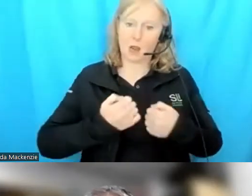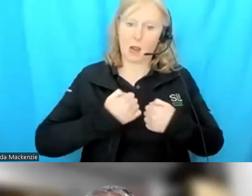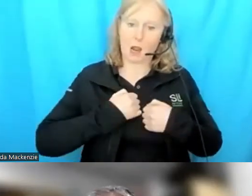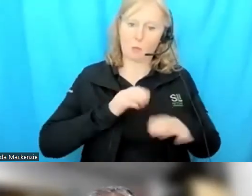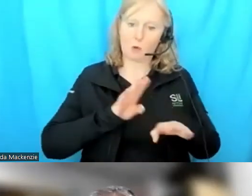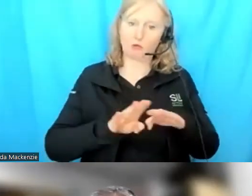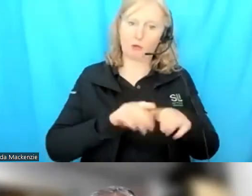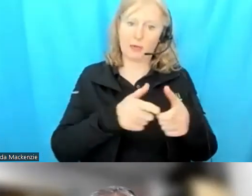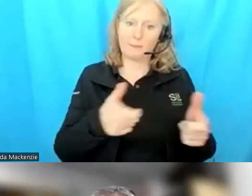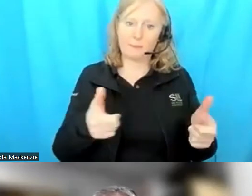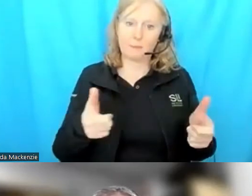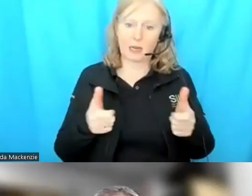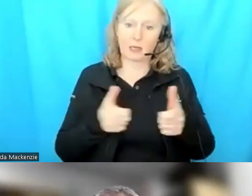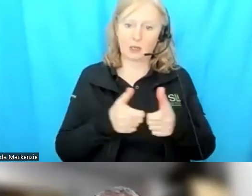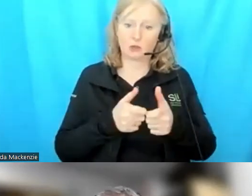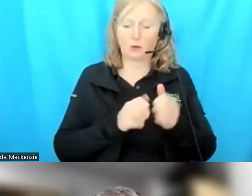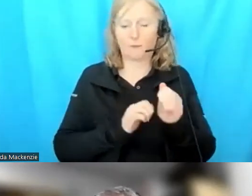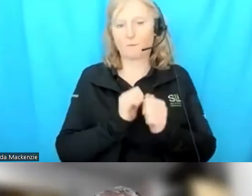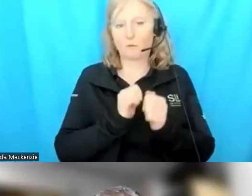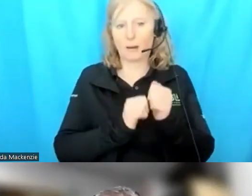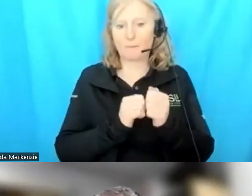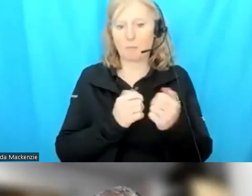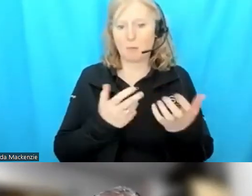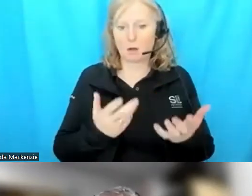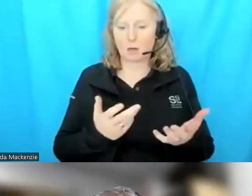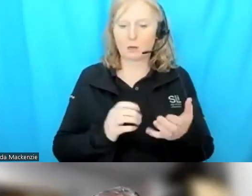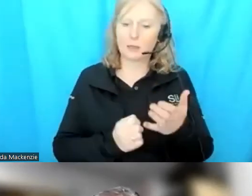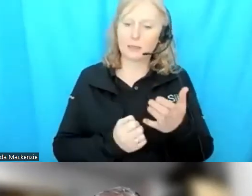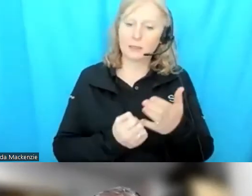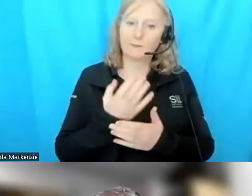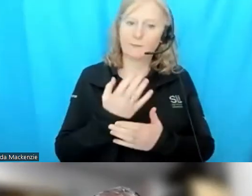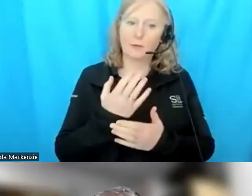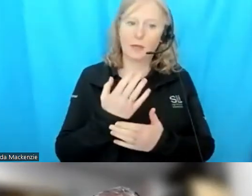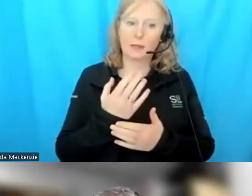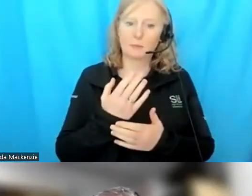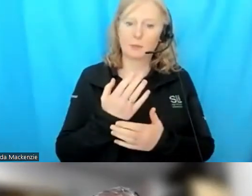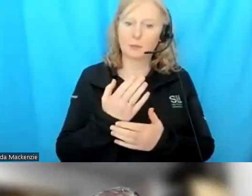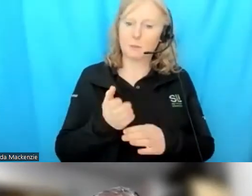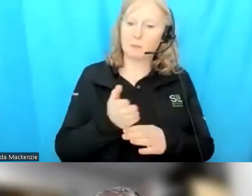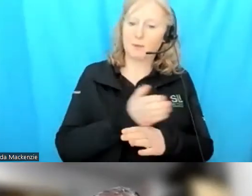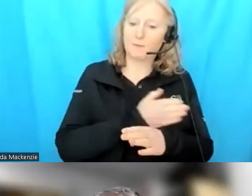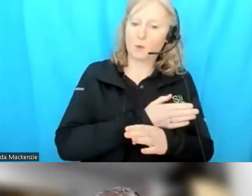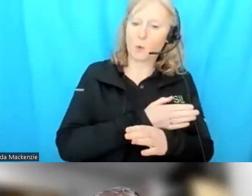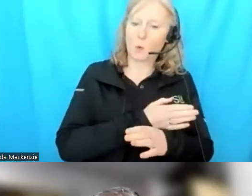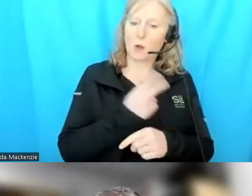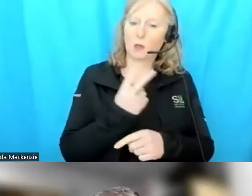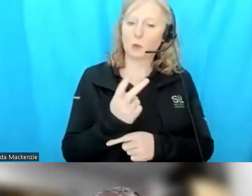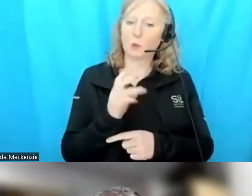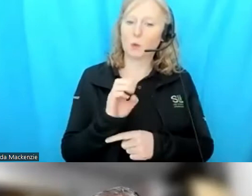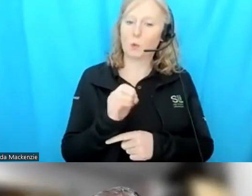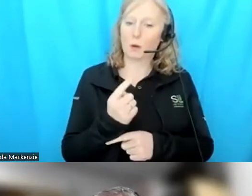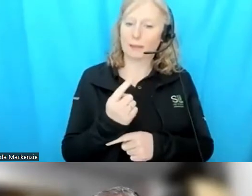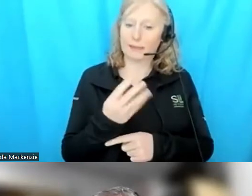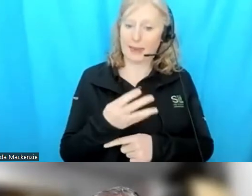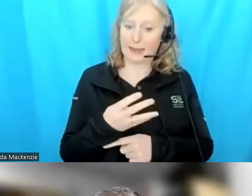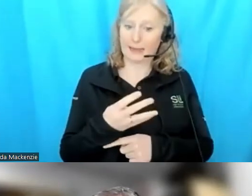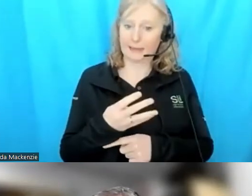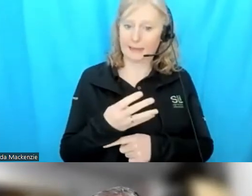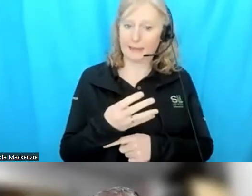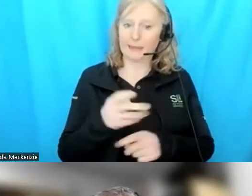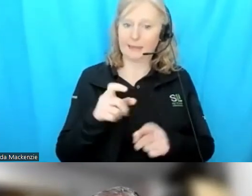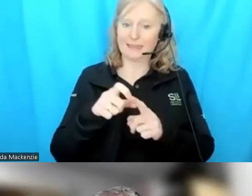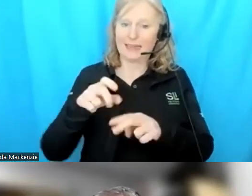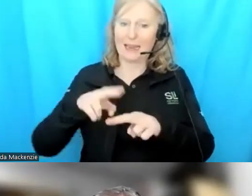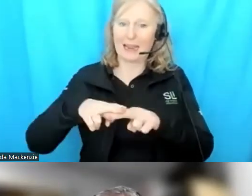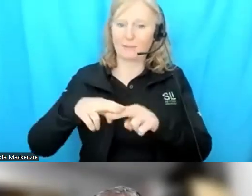package or framework was developed before 2019. And I believe the DFT